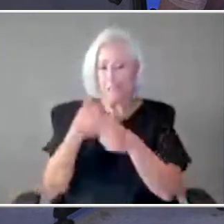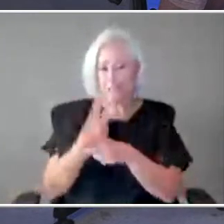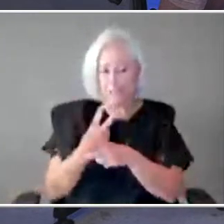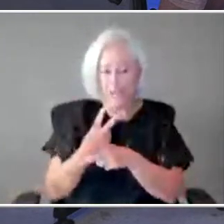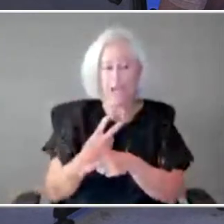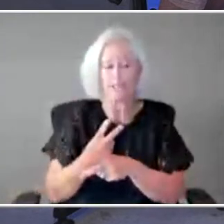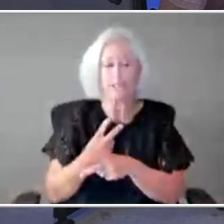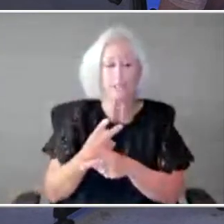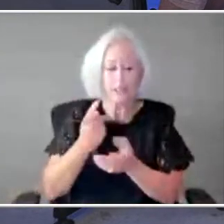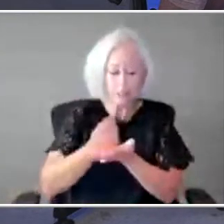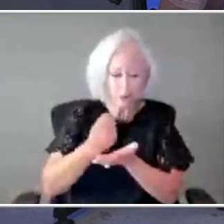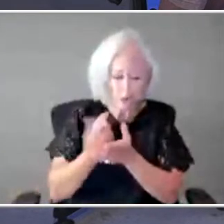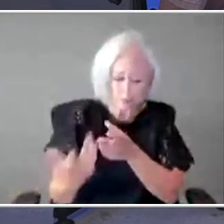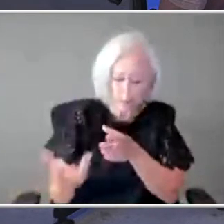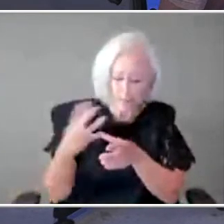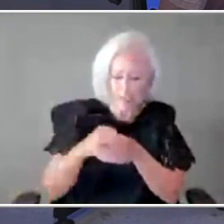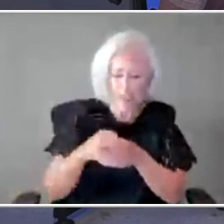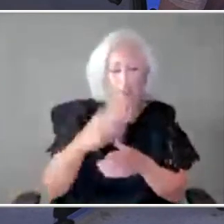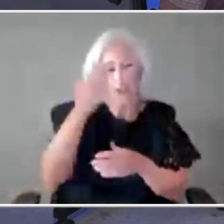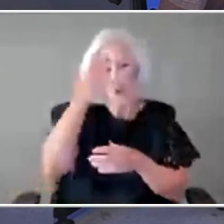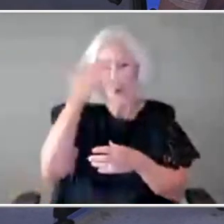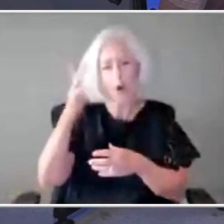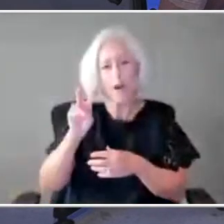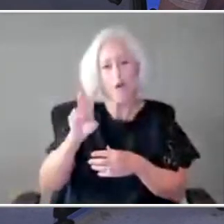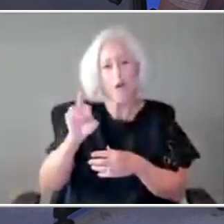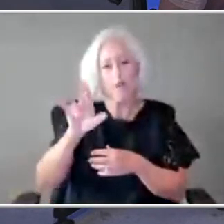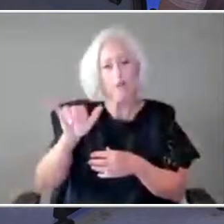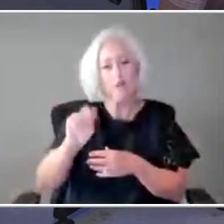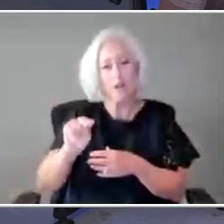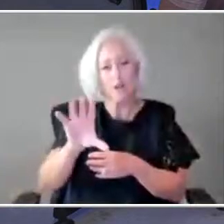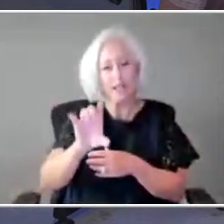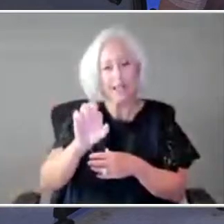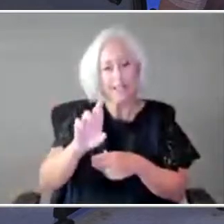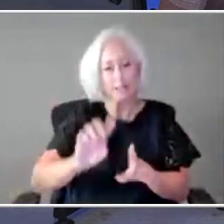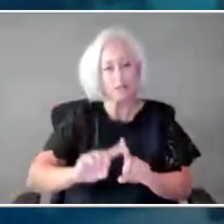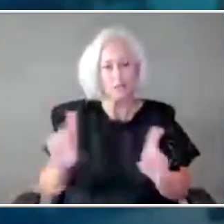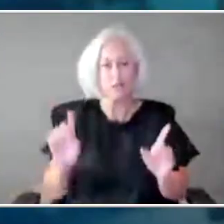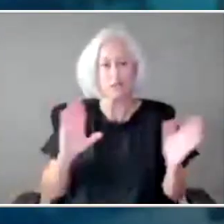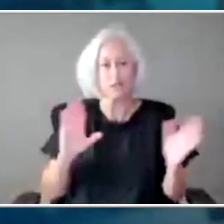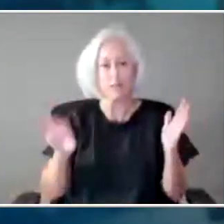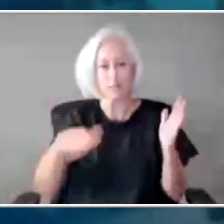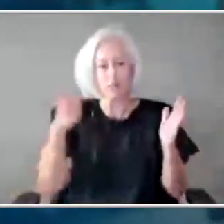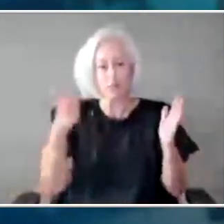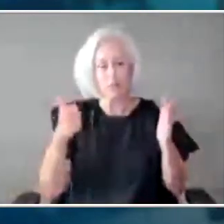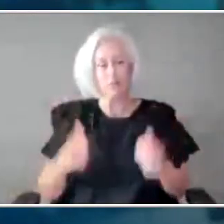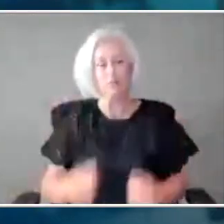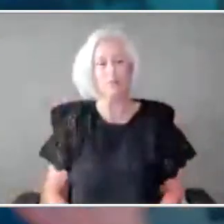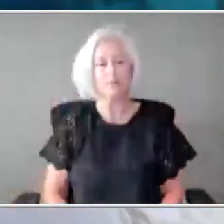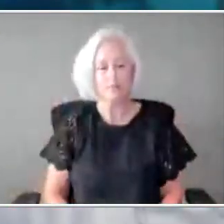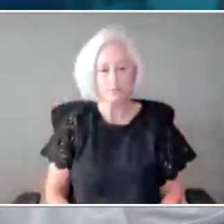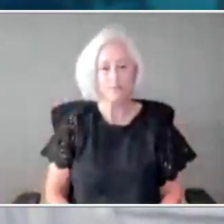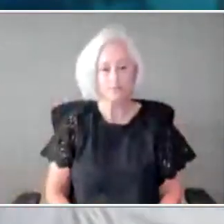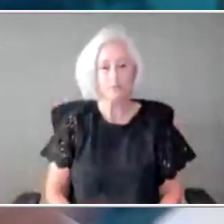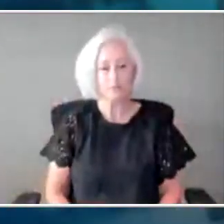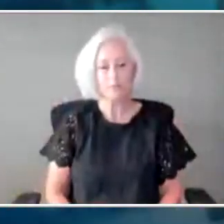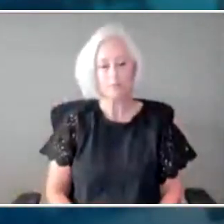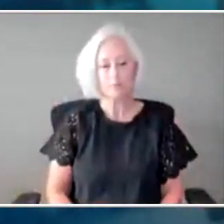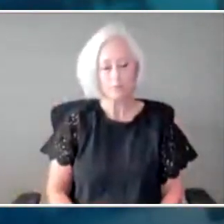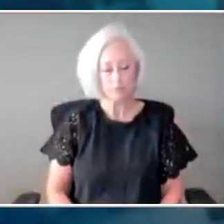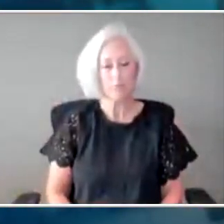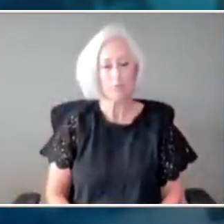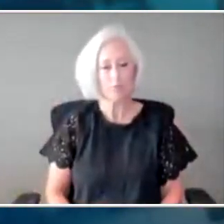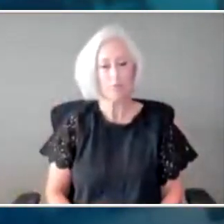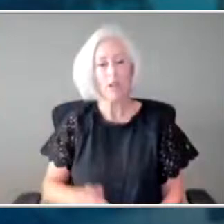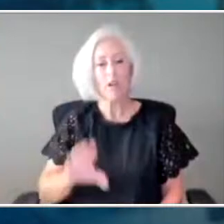treatment. Why is ovarian cancer so different? You know, I think that the most, you know, like I said, the type of ovarian cancer